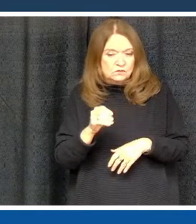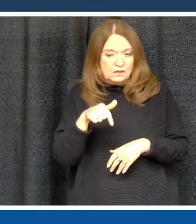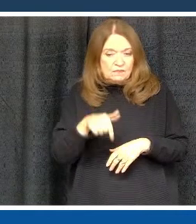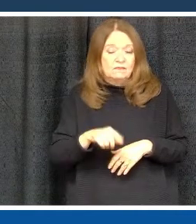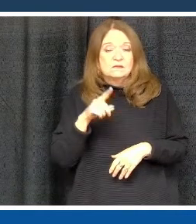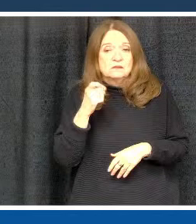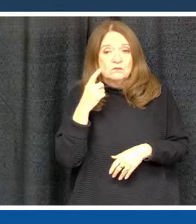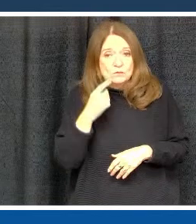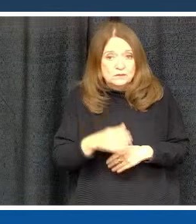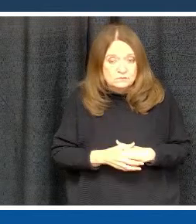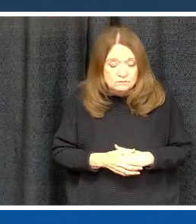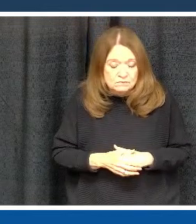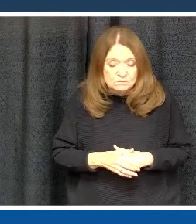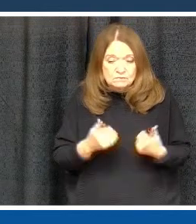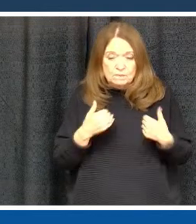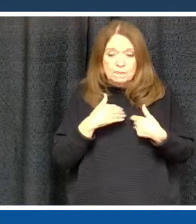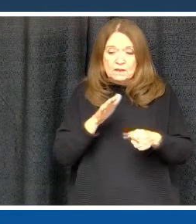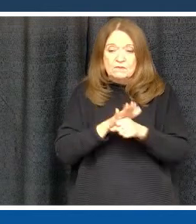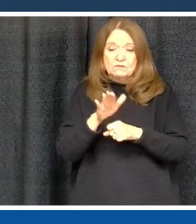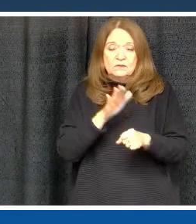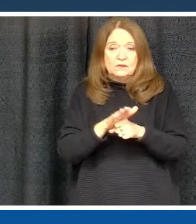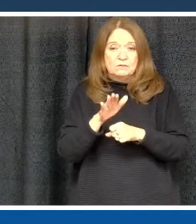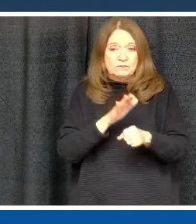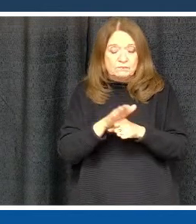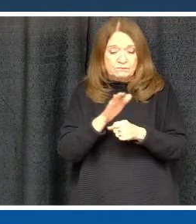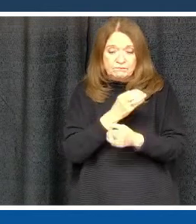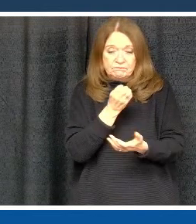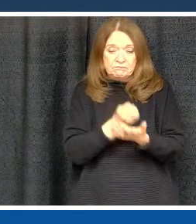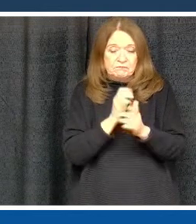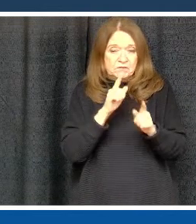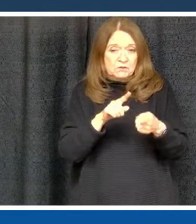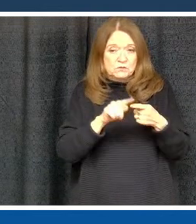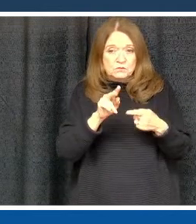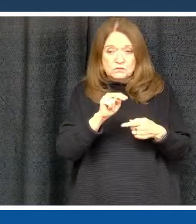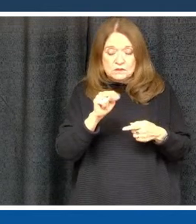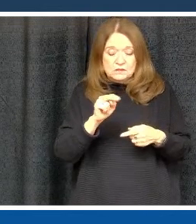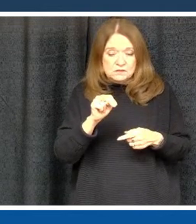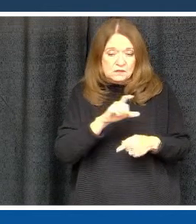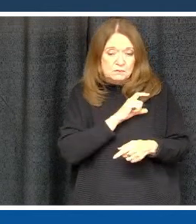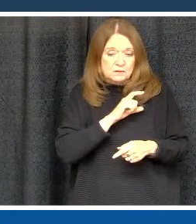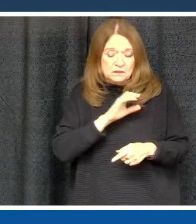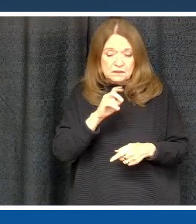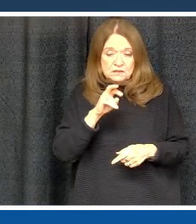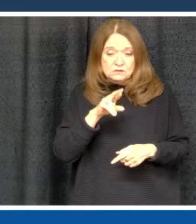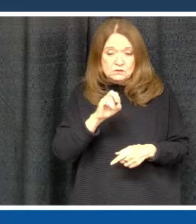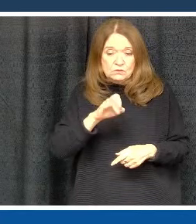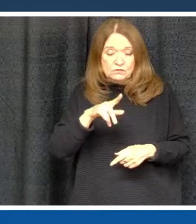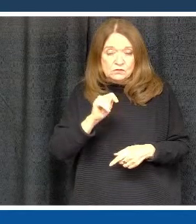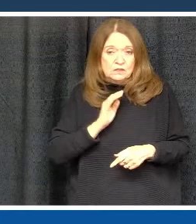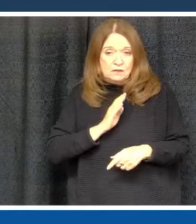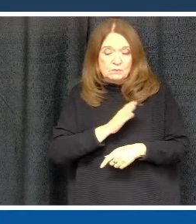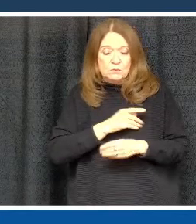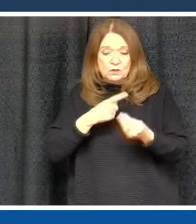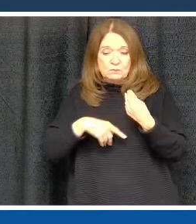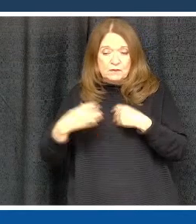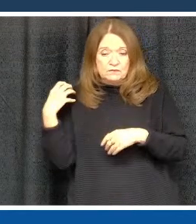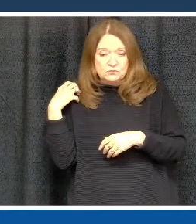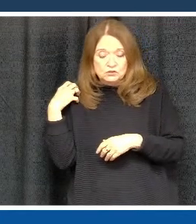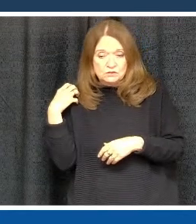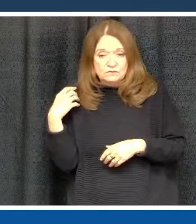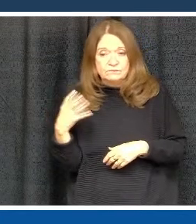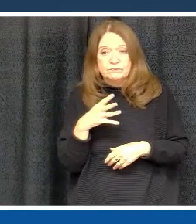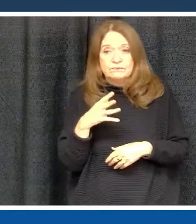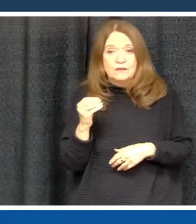government. I have ample ammunition to go to the Tennessee Police Oversight Board on the chief. A condition of settlement